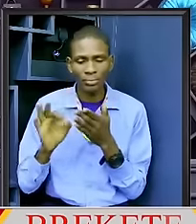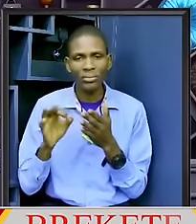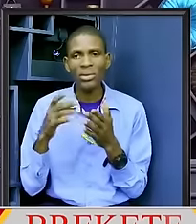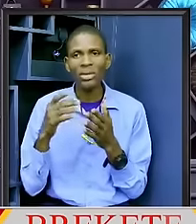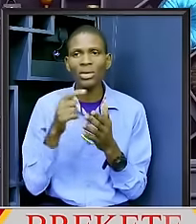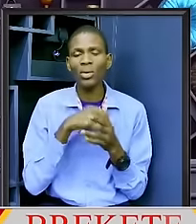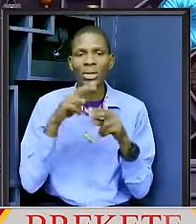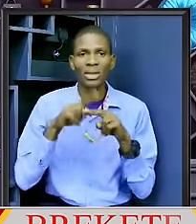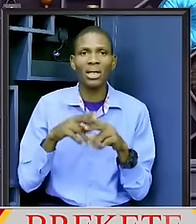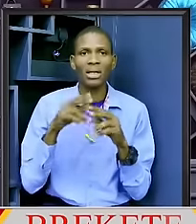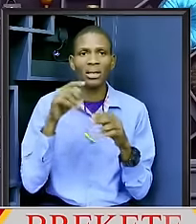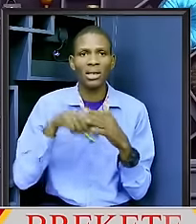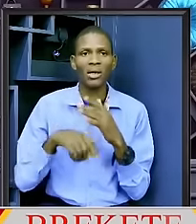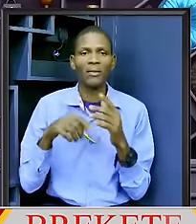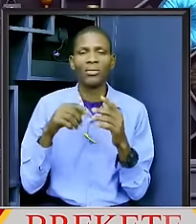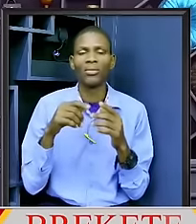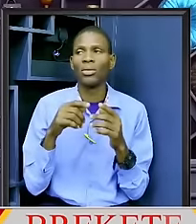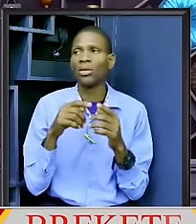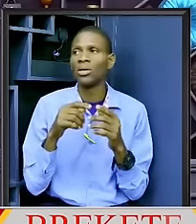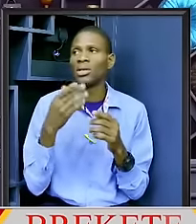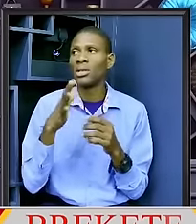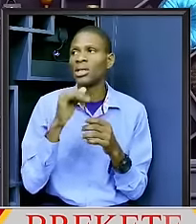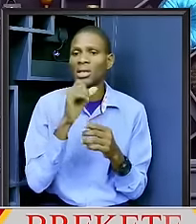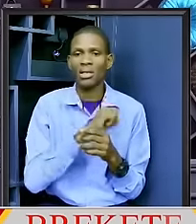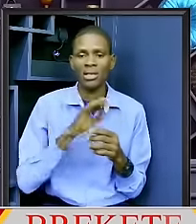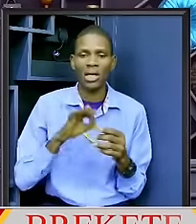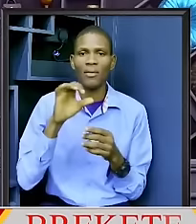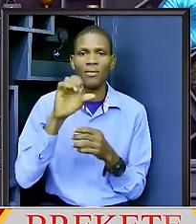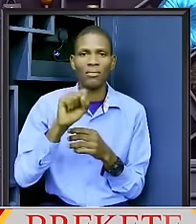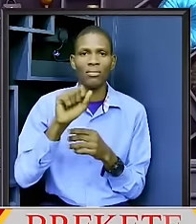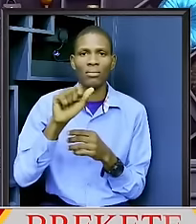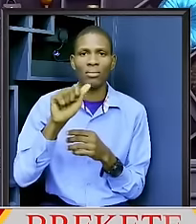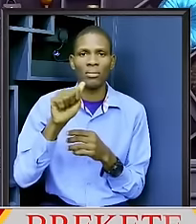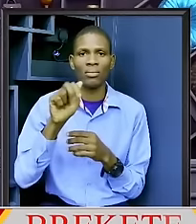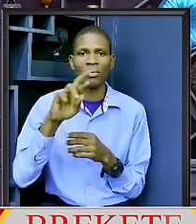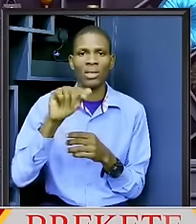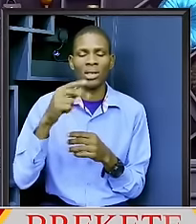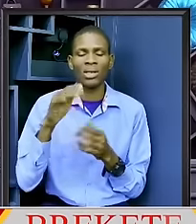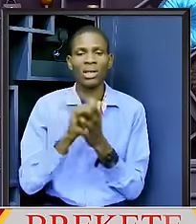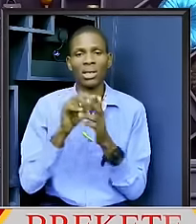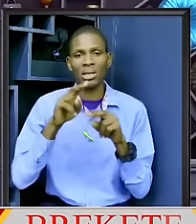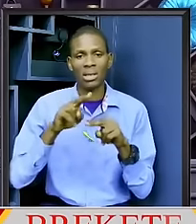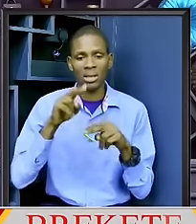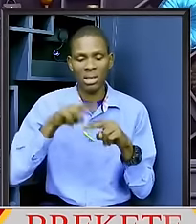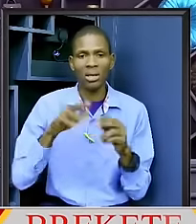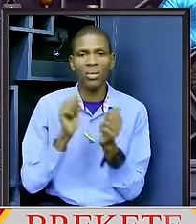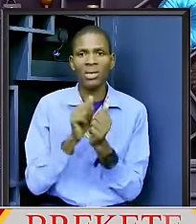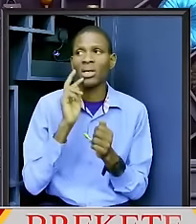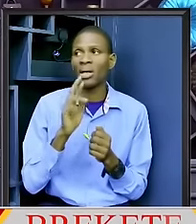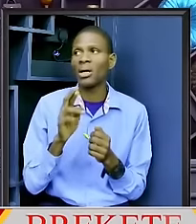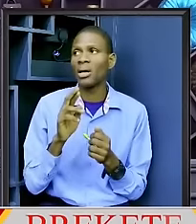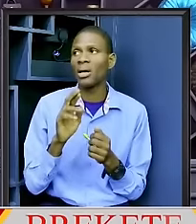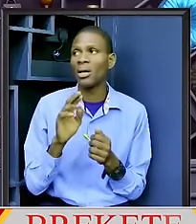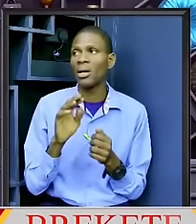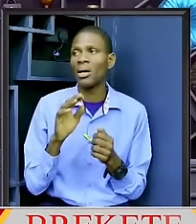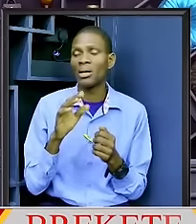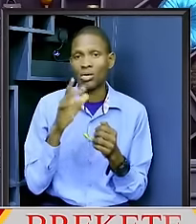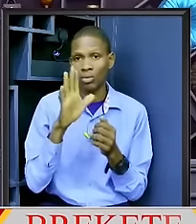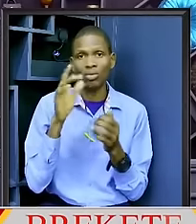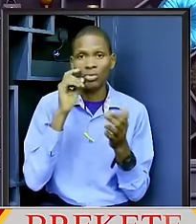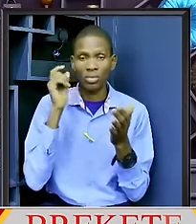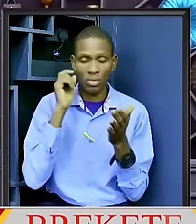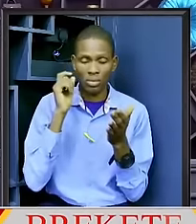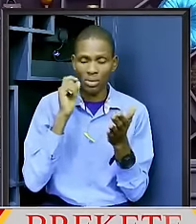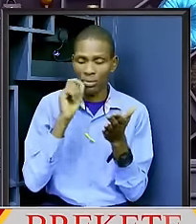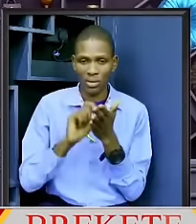we sat down. There's a staff, Sarah, who sat down with her in our office. Her secretary. Yes. Sat